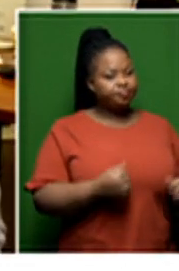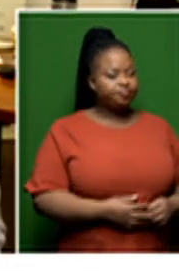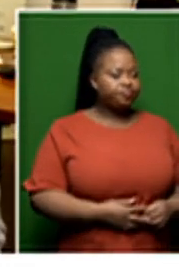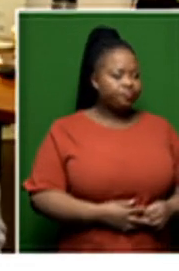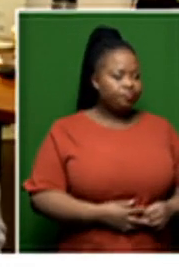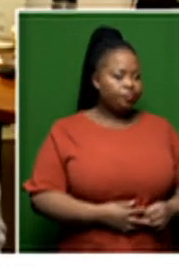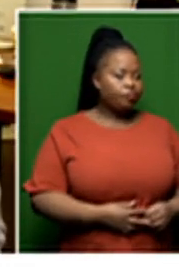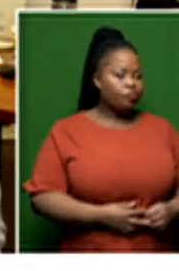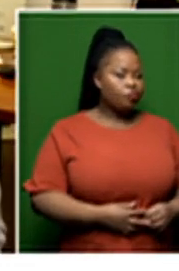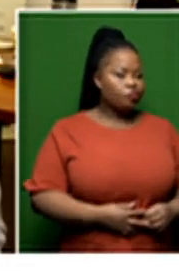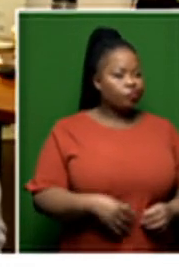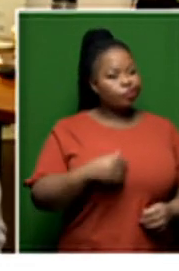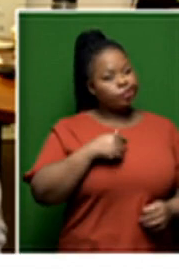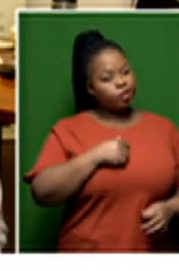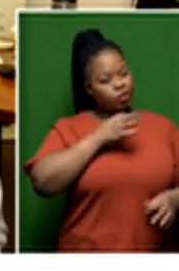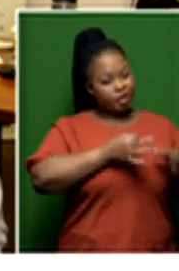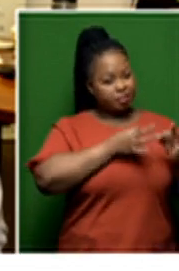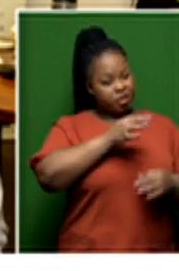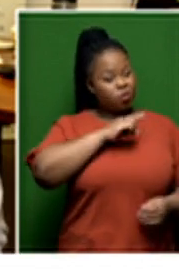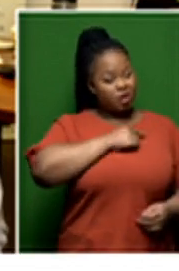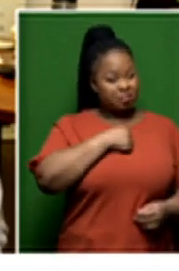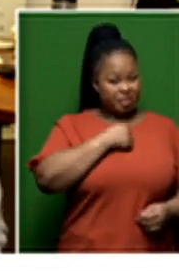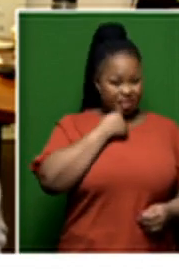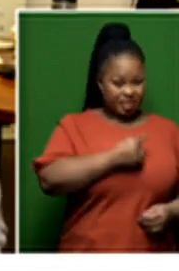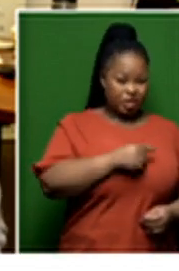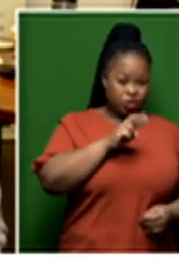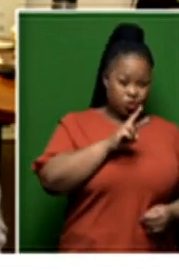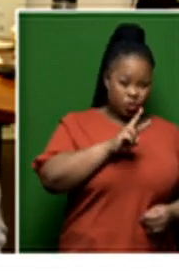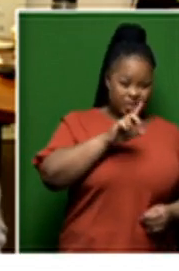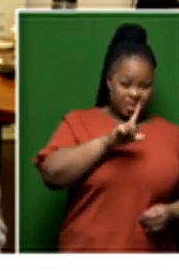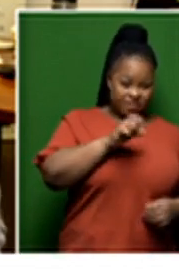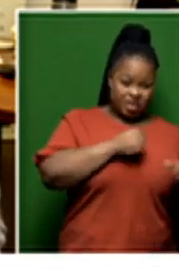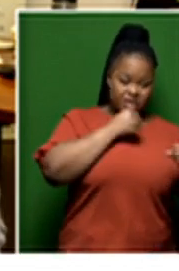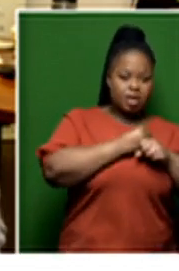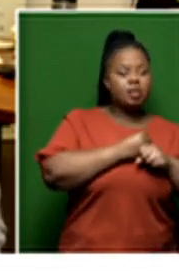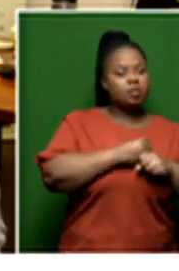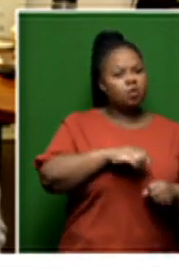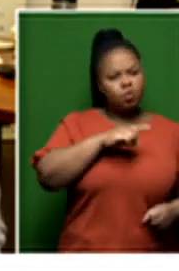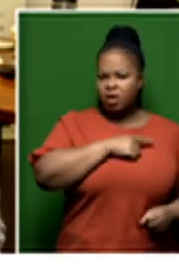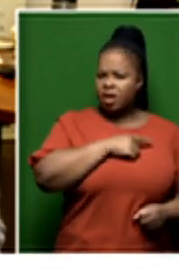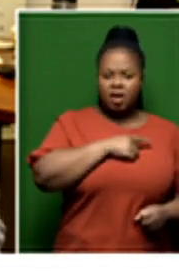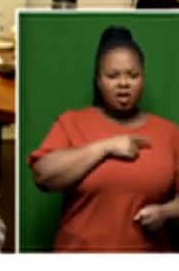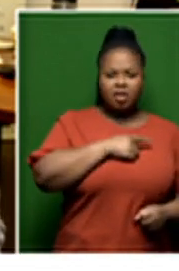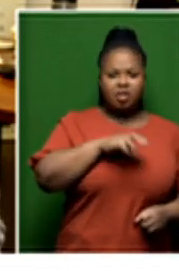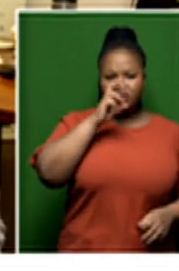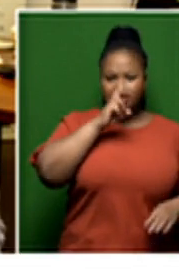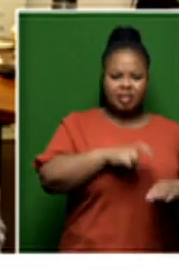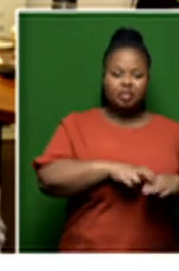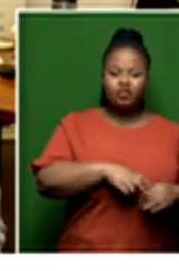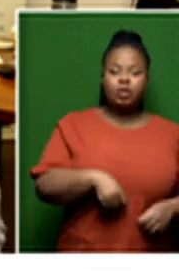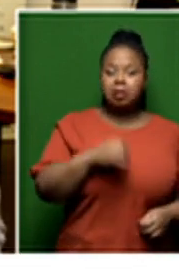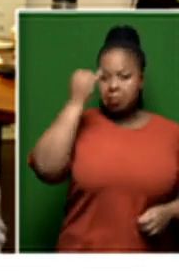And just to explain to you why I took it back to 27 years, Mr. Mhlanga, is because it didn't have to take a